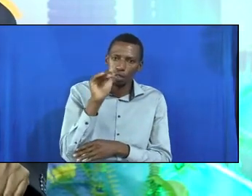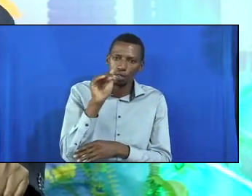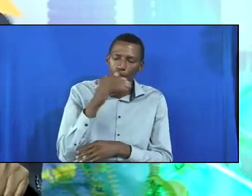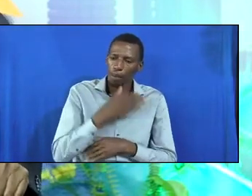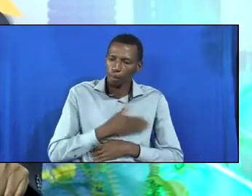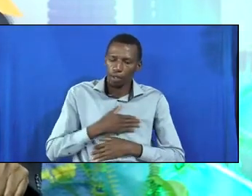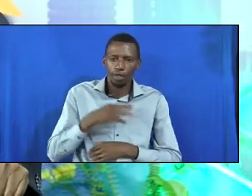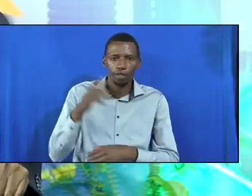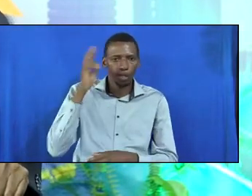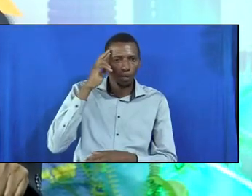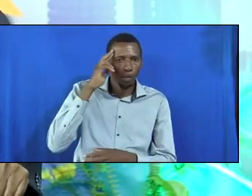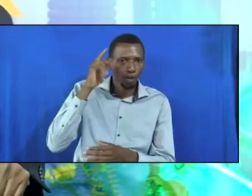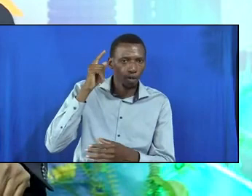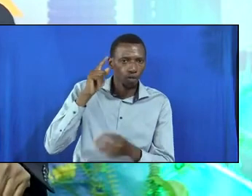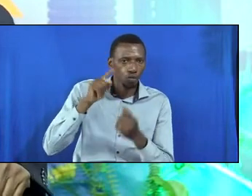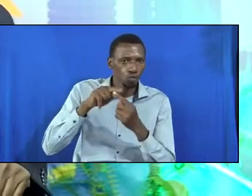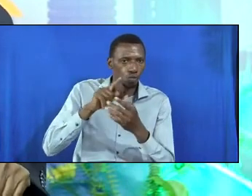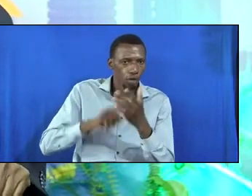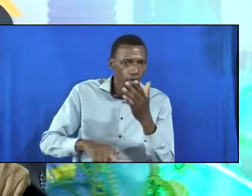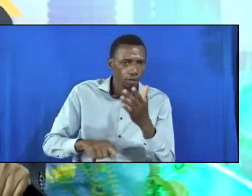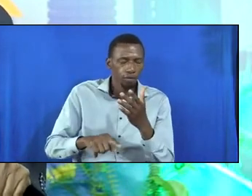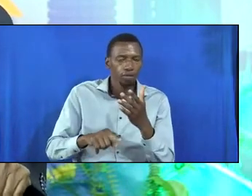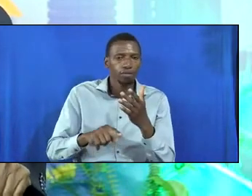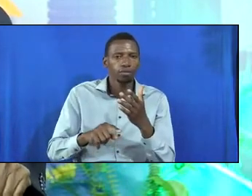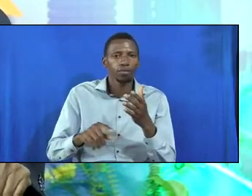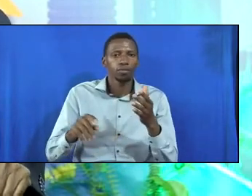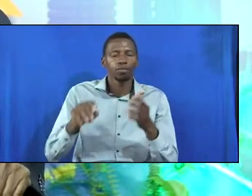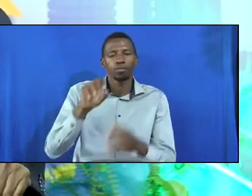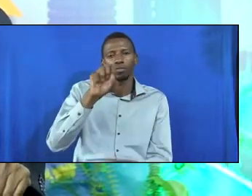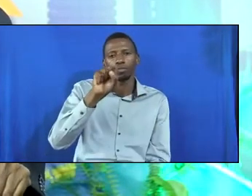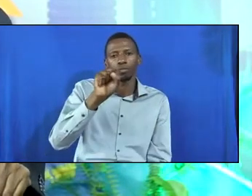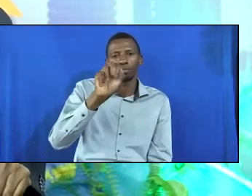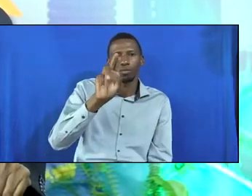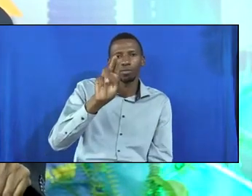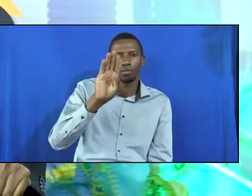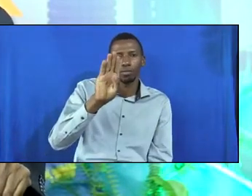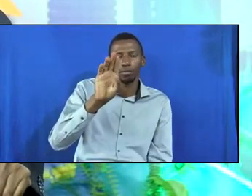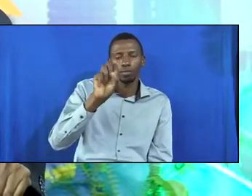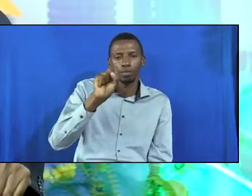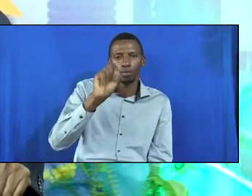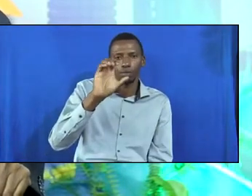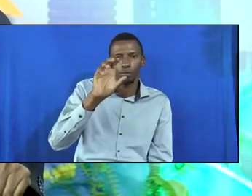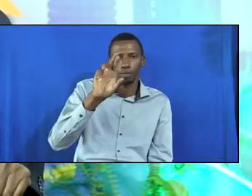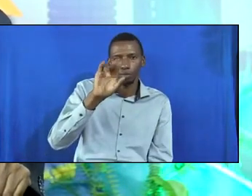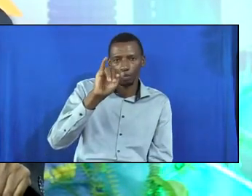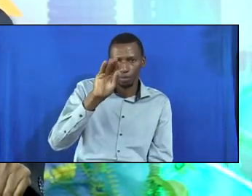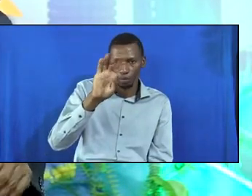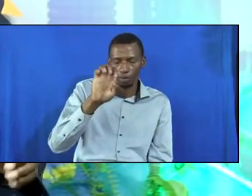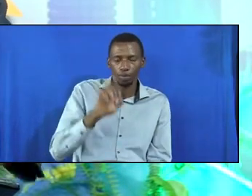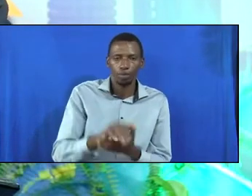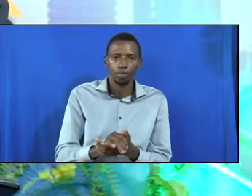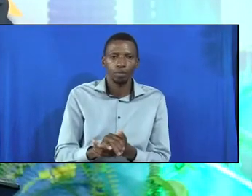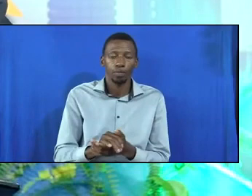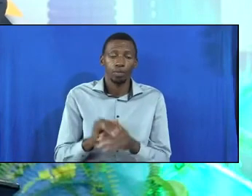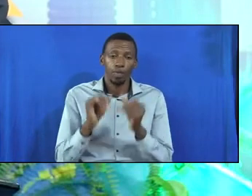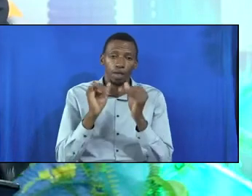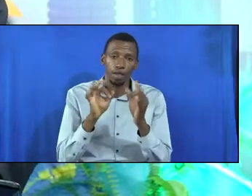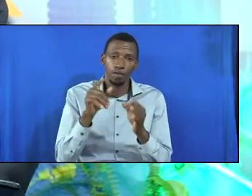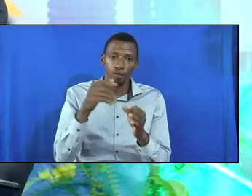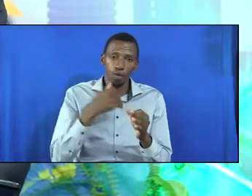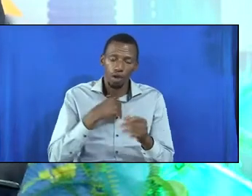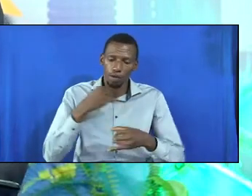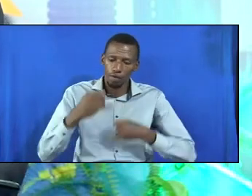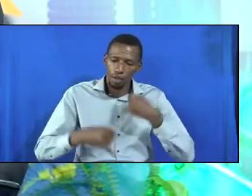to subscribe. Our dear listeners online, remember to subscribe. If you have enjoyed